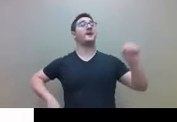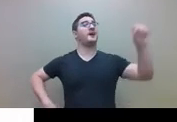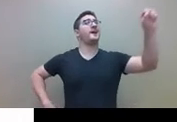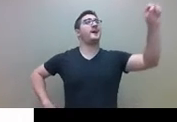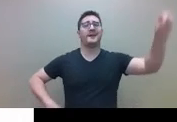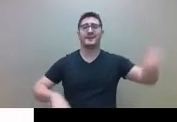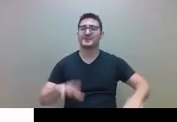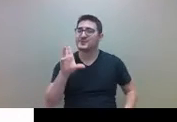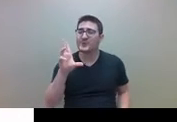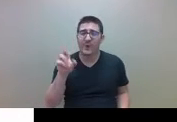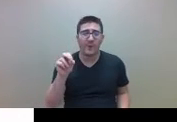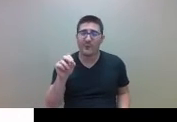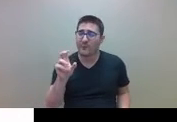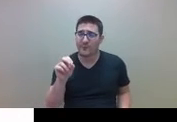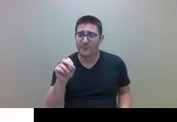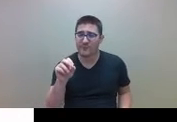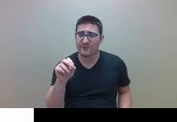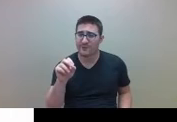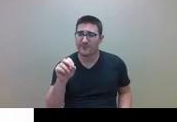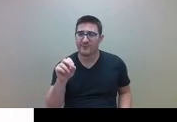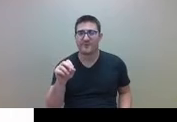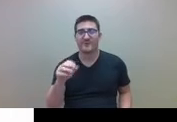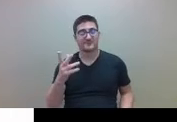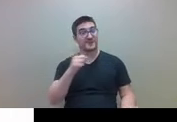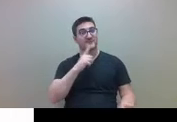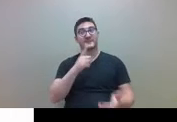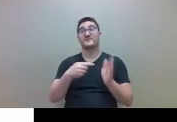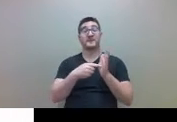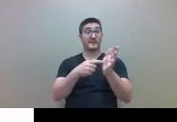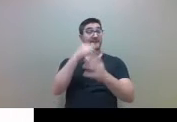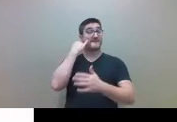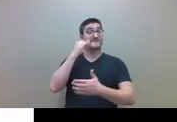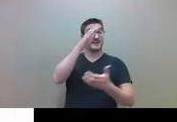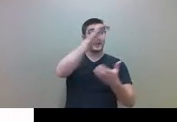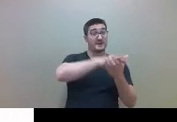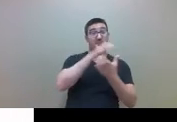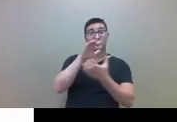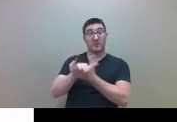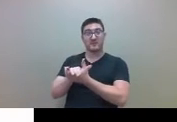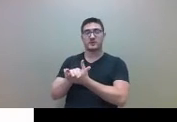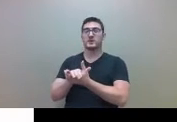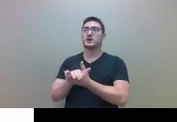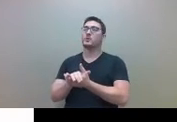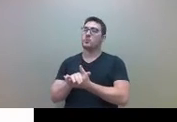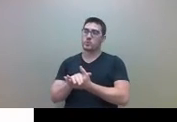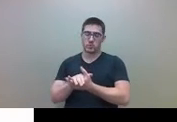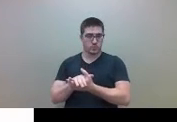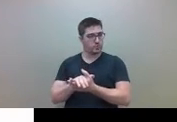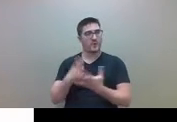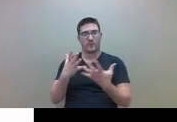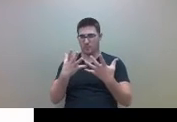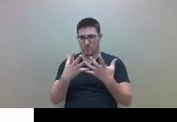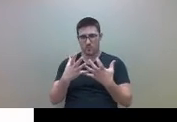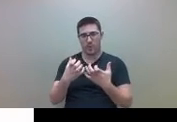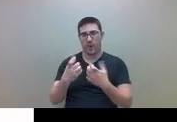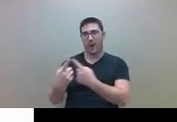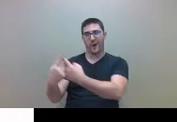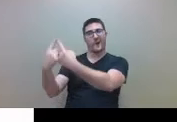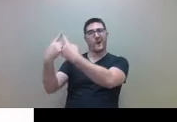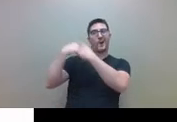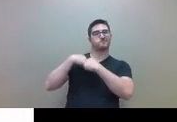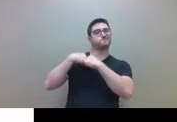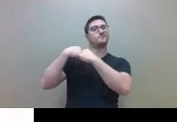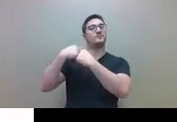to be that person, especially when it's in a spousal situation. You want to be that all for that person because you've